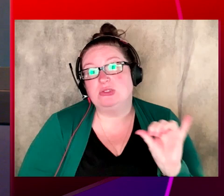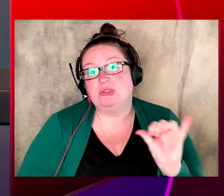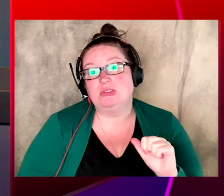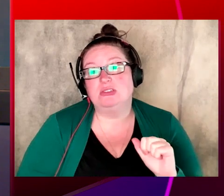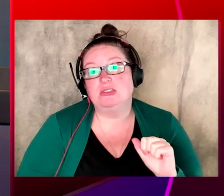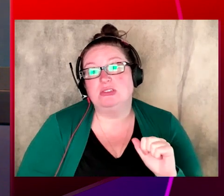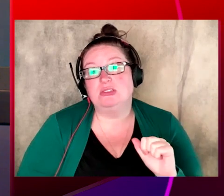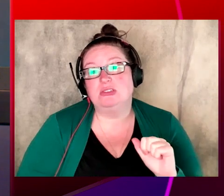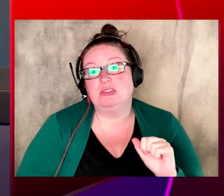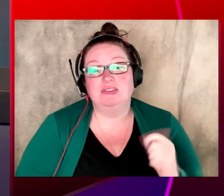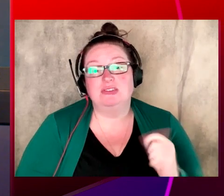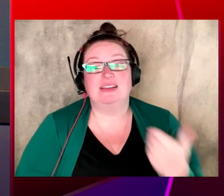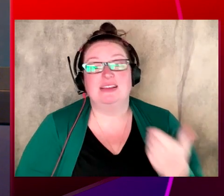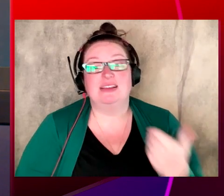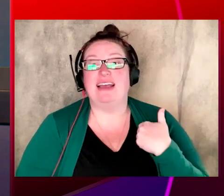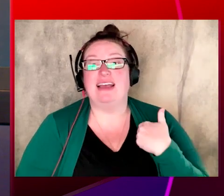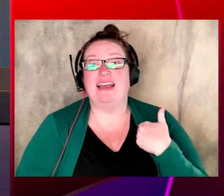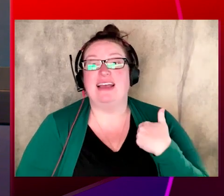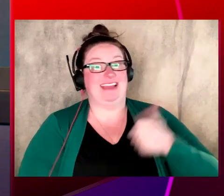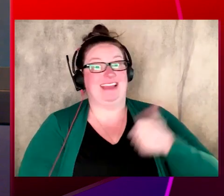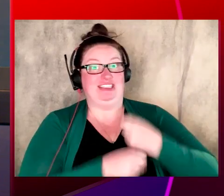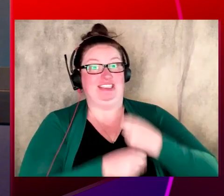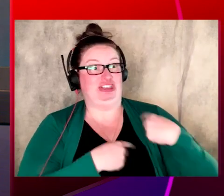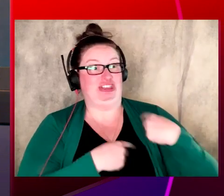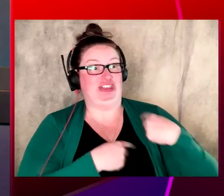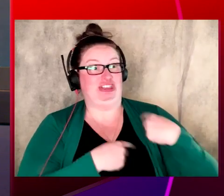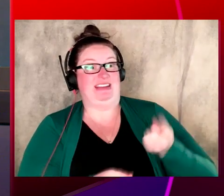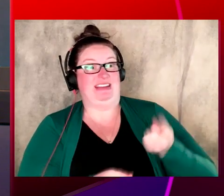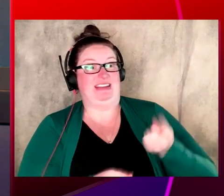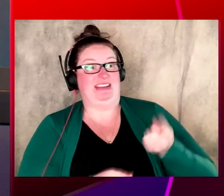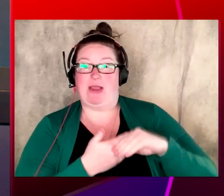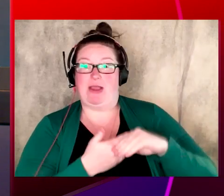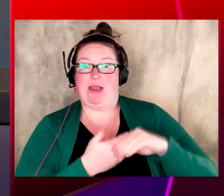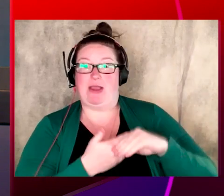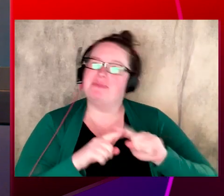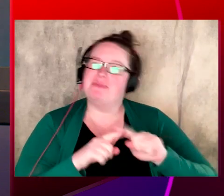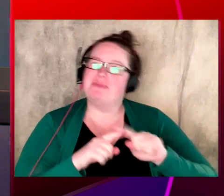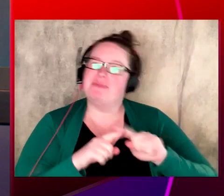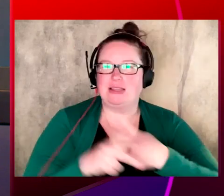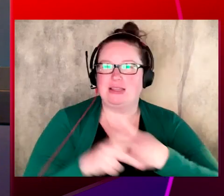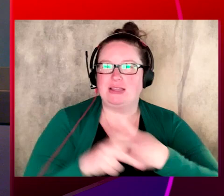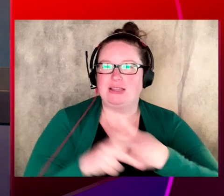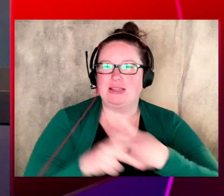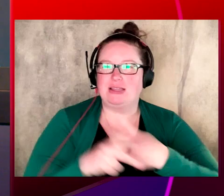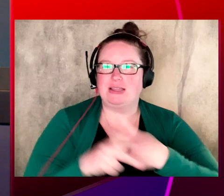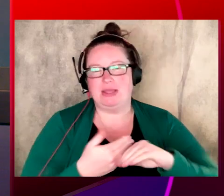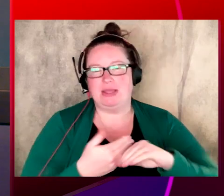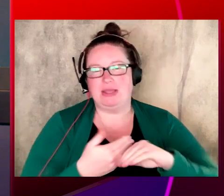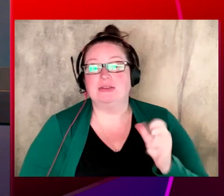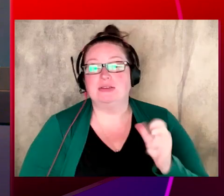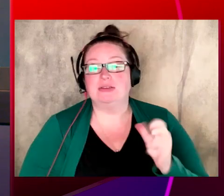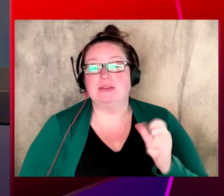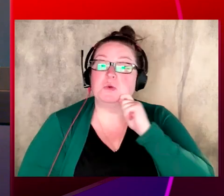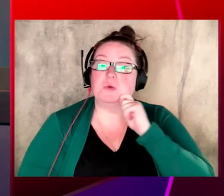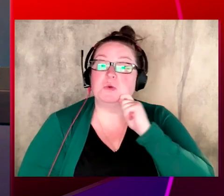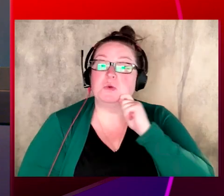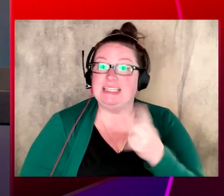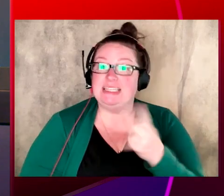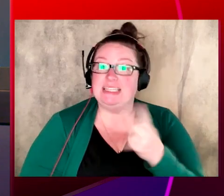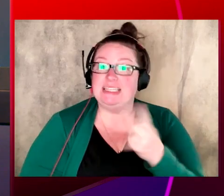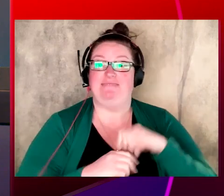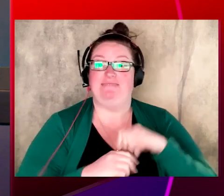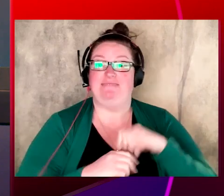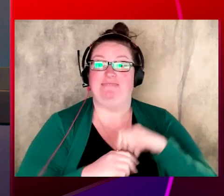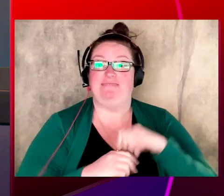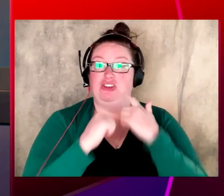got decade-plus programming, but it's different kind of programming when it comes to simulation. But very cool to see the infrastructure side of that.